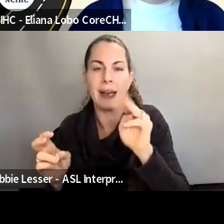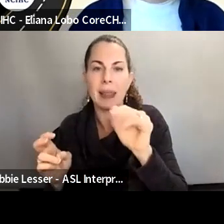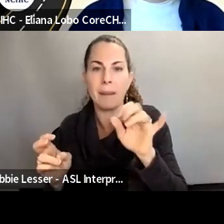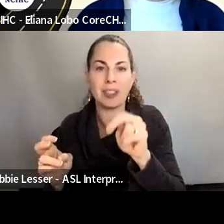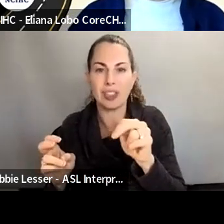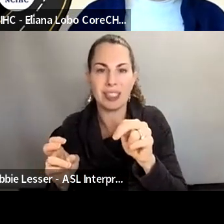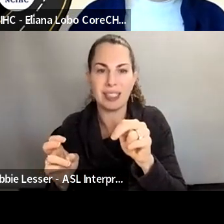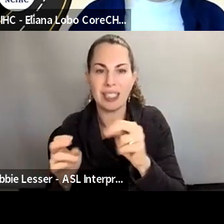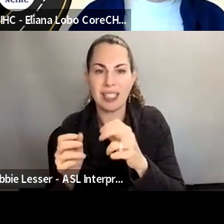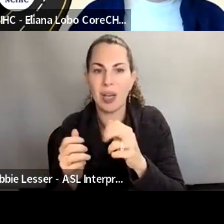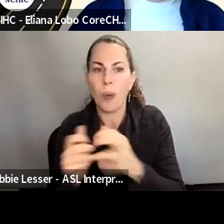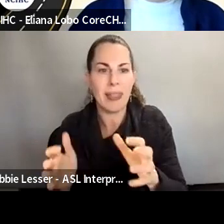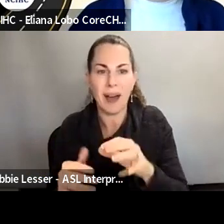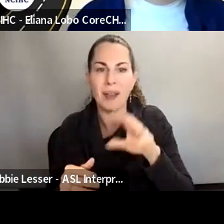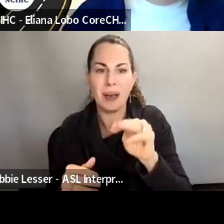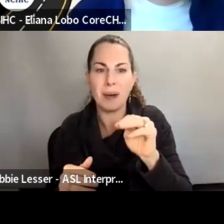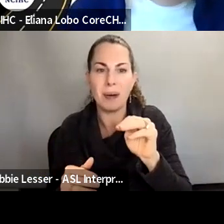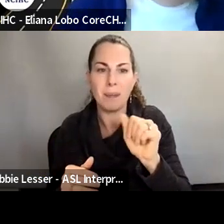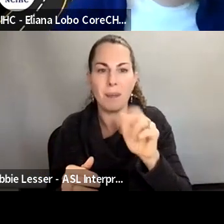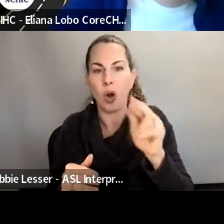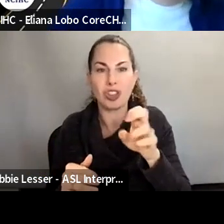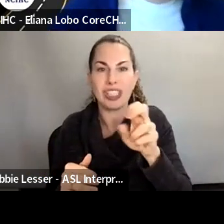Yeah, I learned it from absolutely. the nuns.